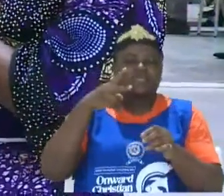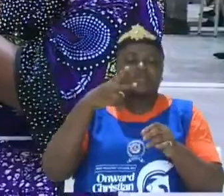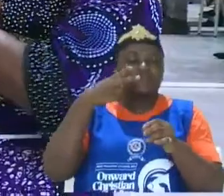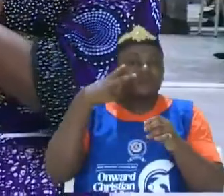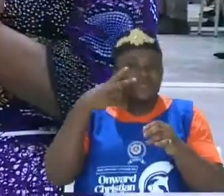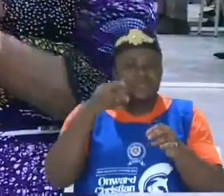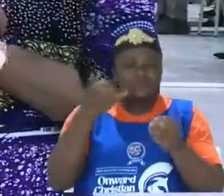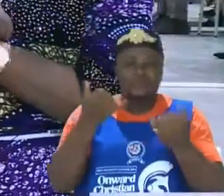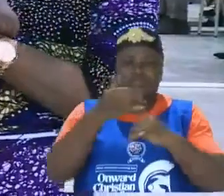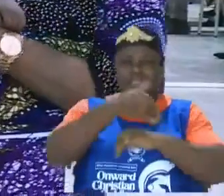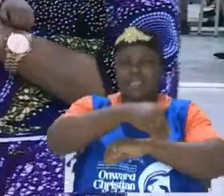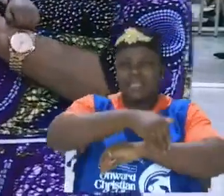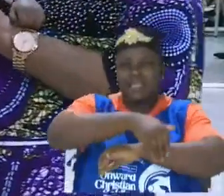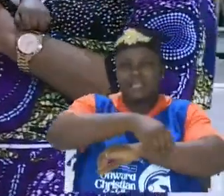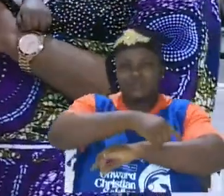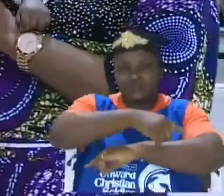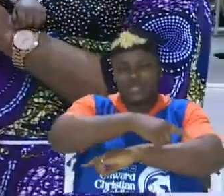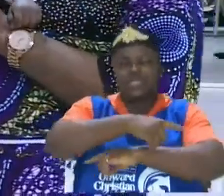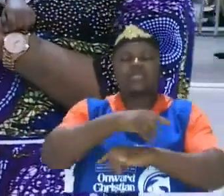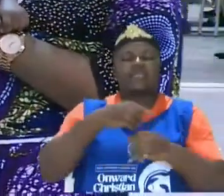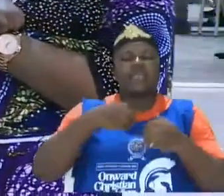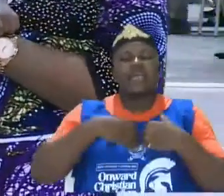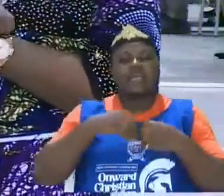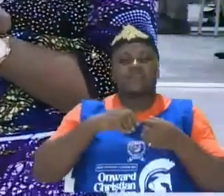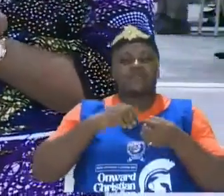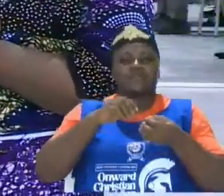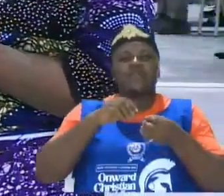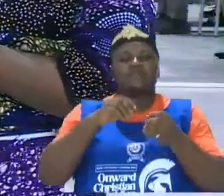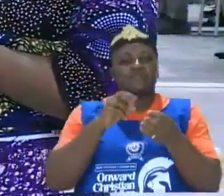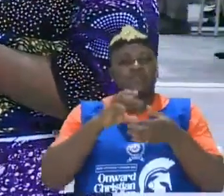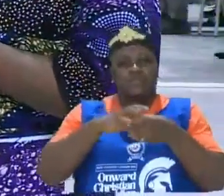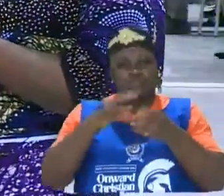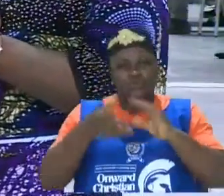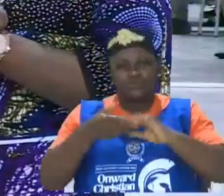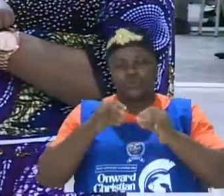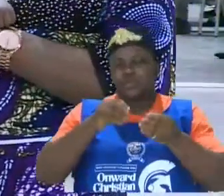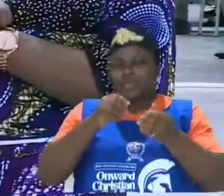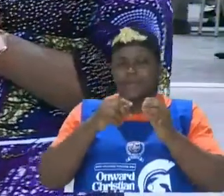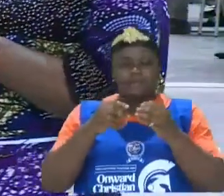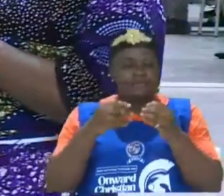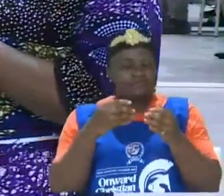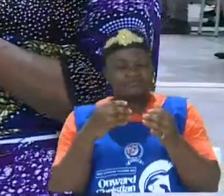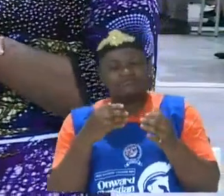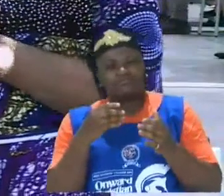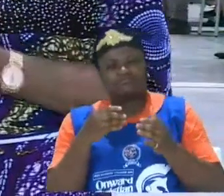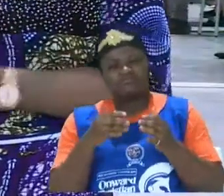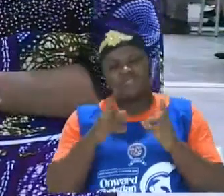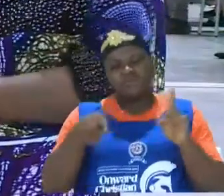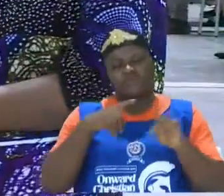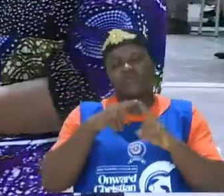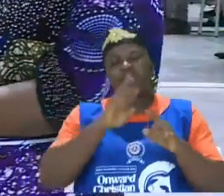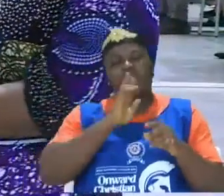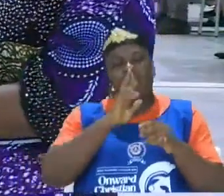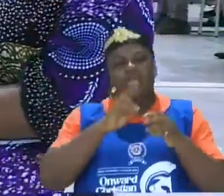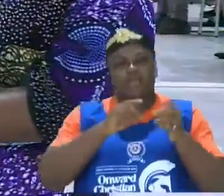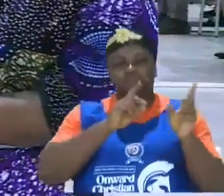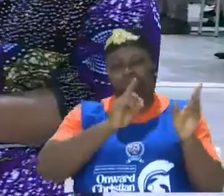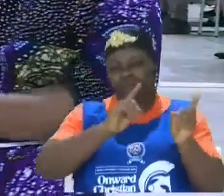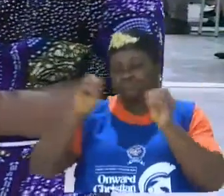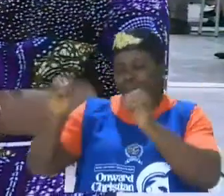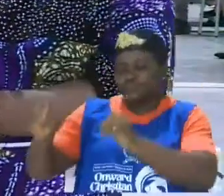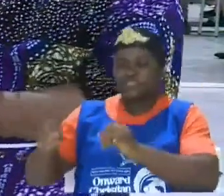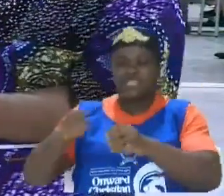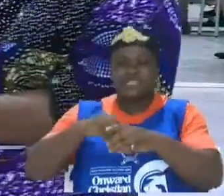it. When we were posted to Gombe, Light Up Gombe Crusade came up, and